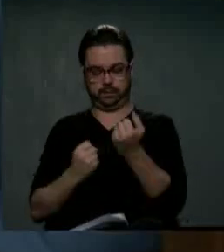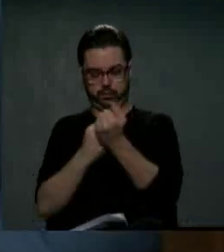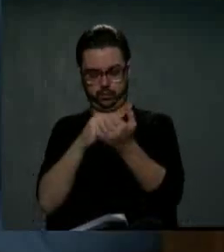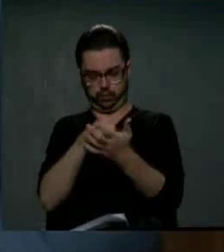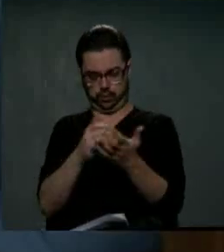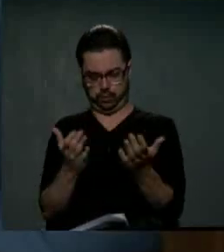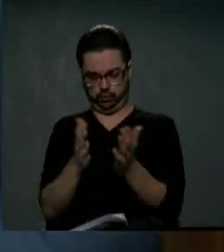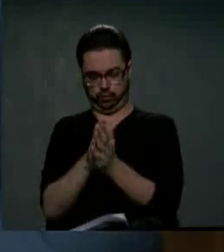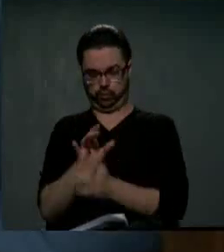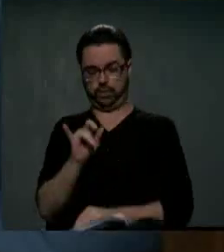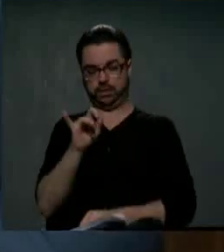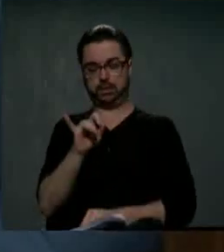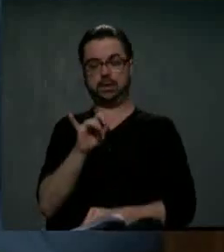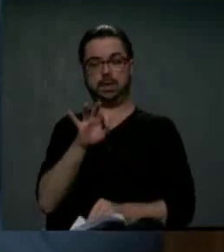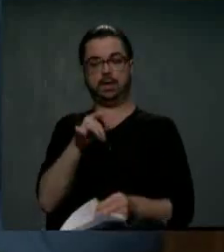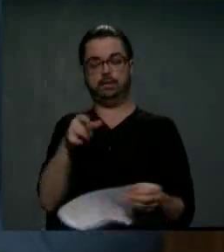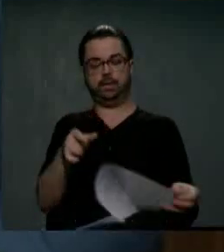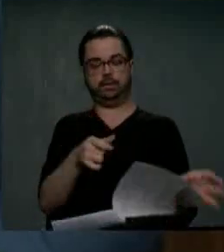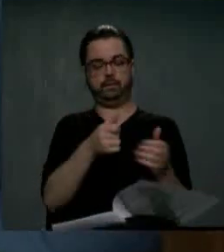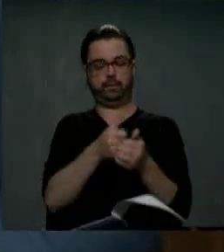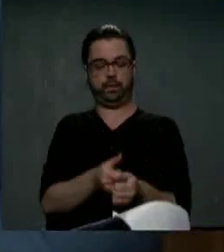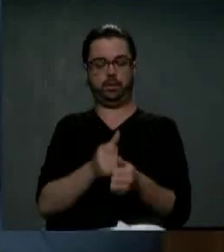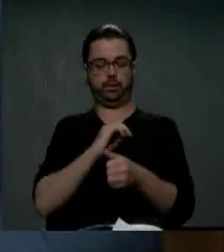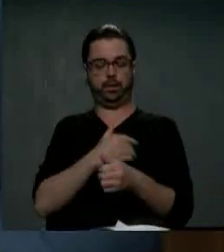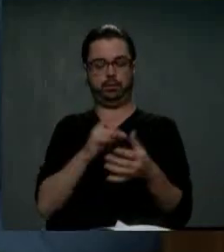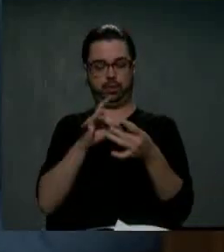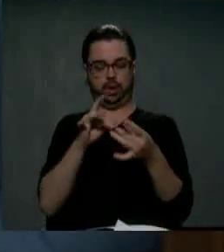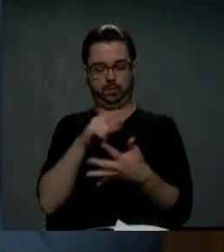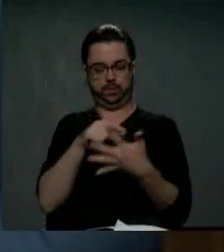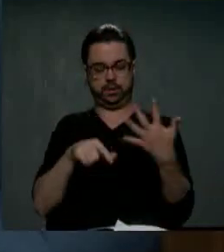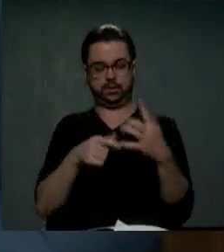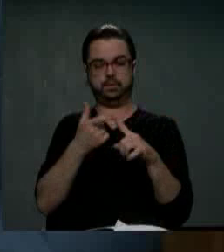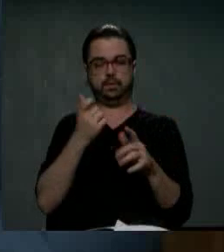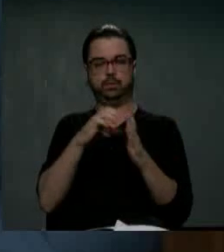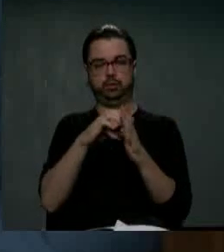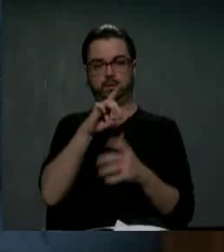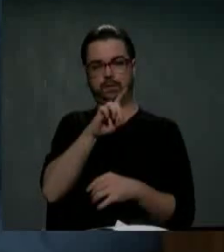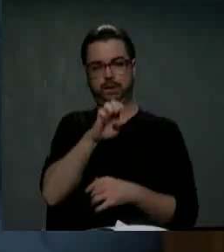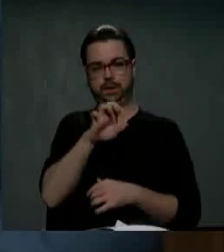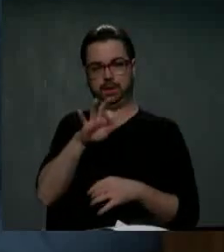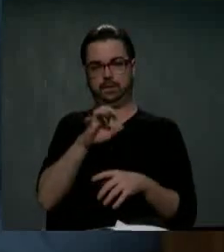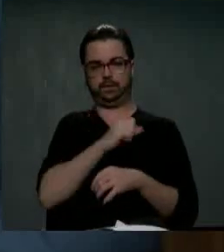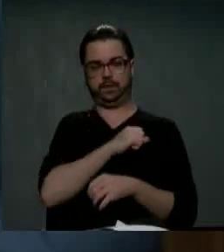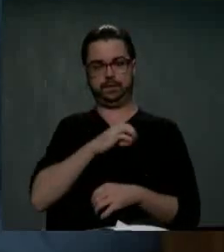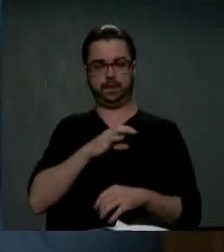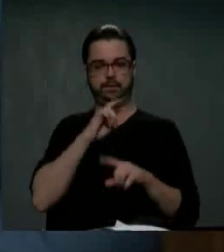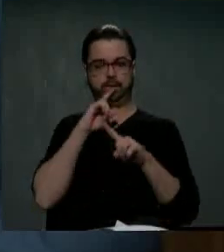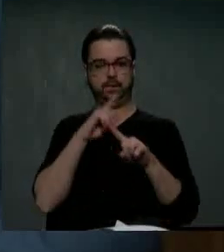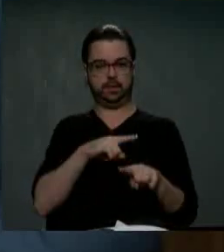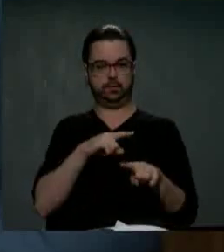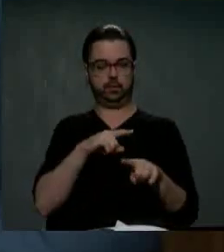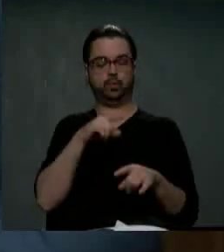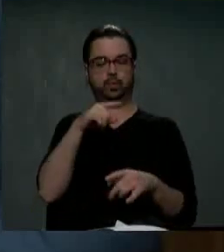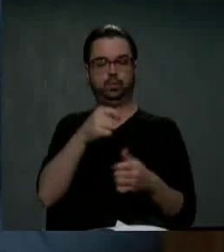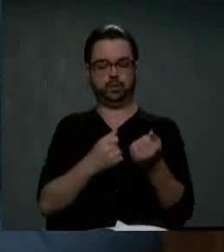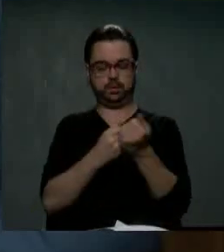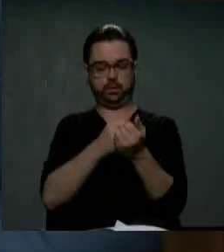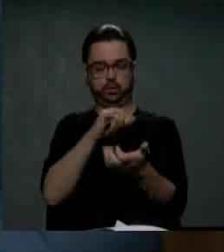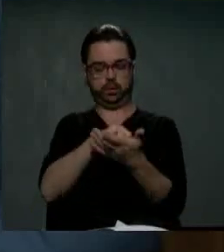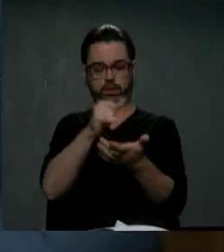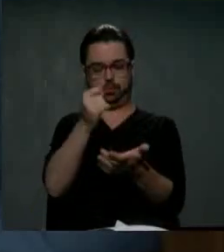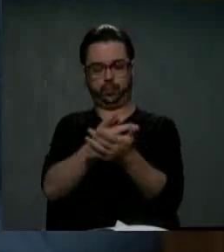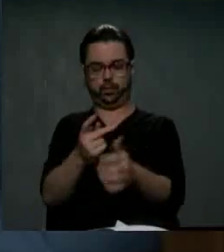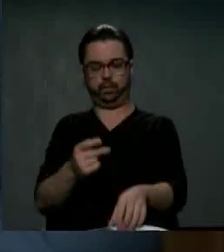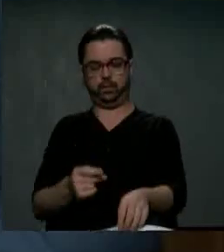of the request, subject to compliance with the comments and conditions as outlined in paragraphs D, E, and F of the agenda staff report. Staff recommends approval